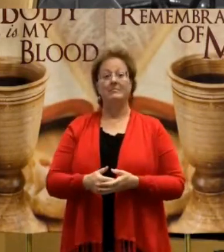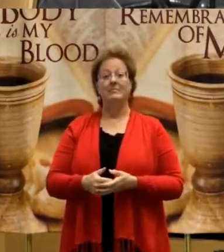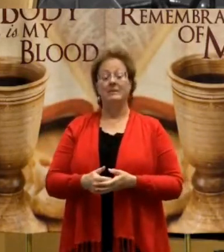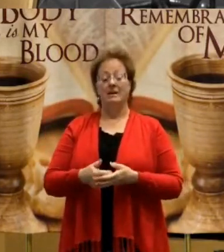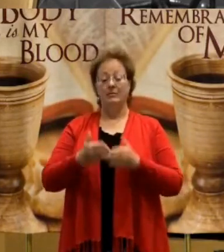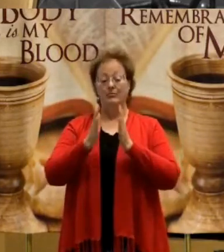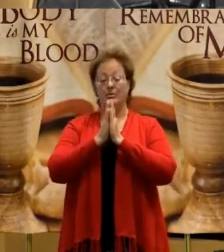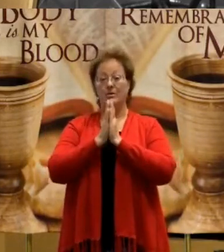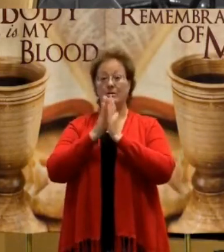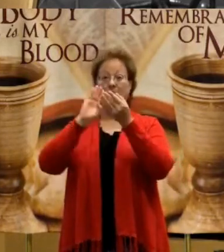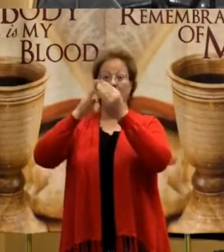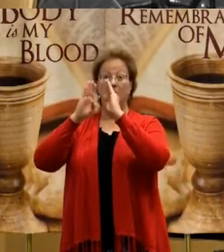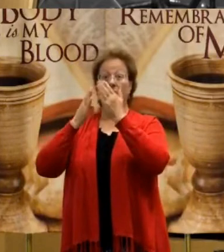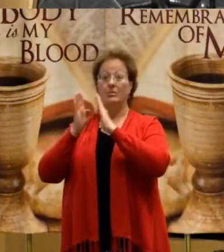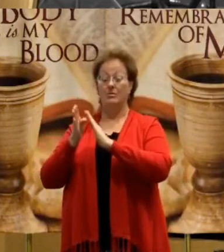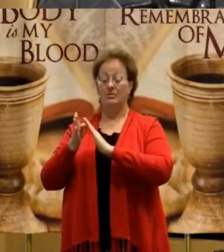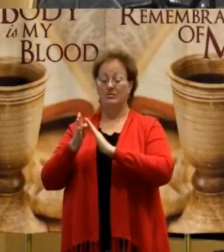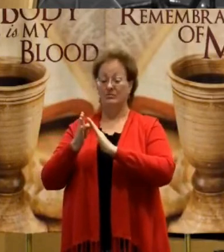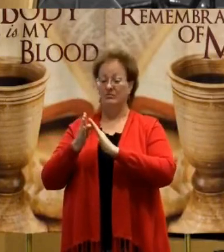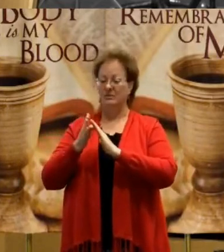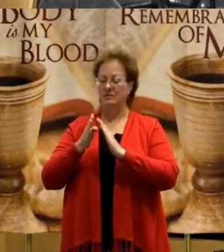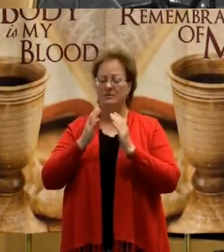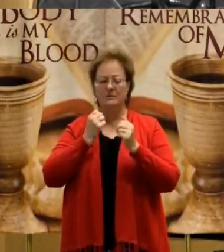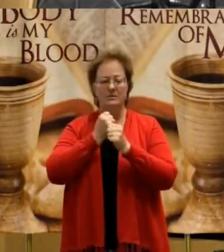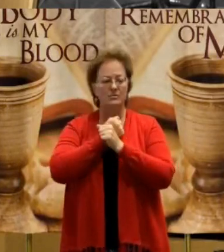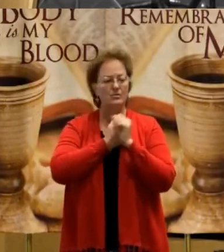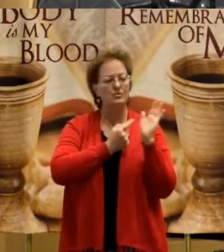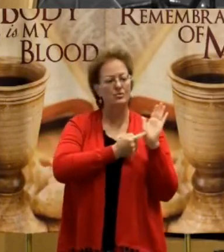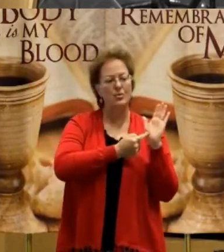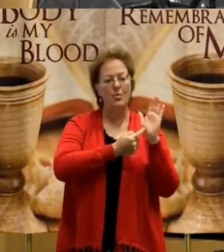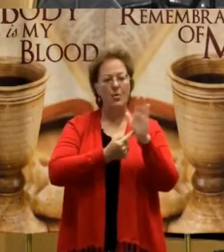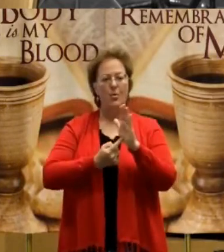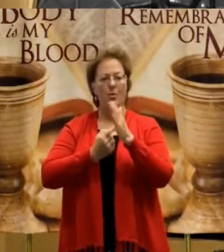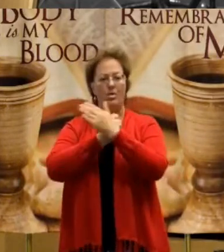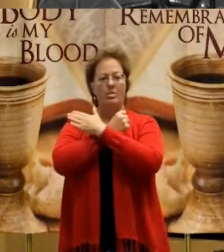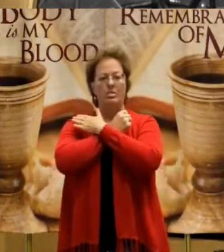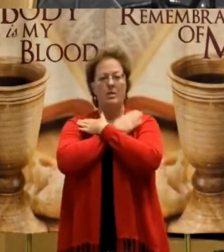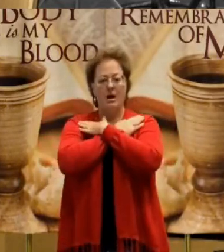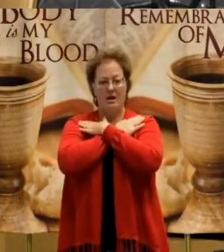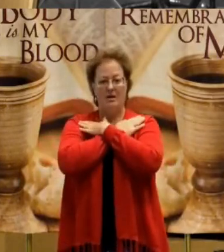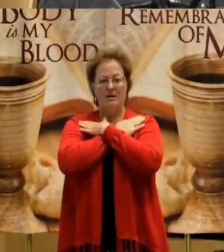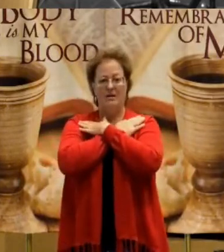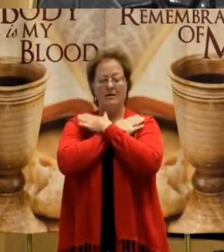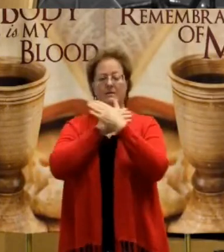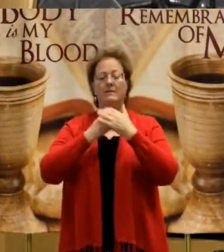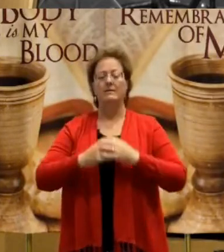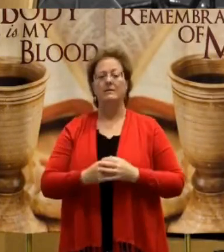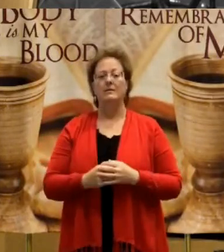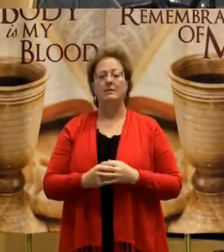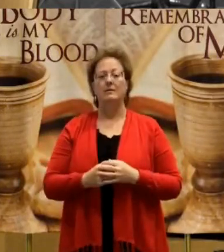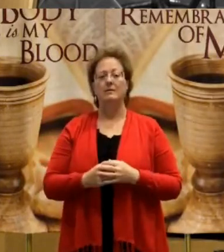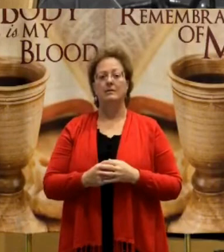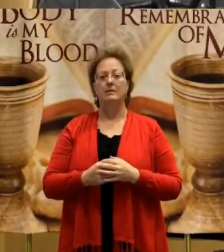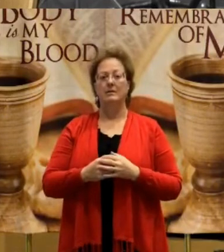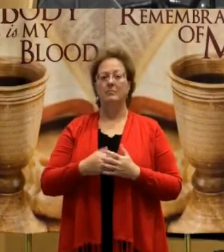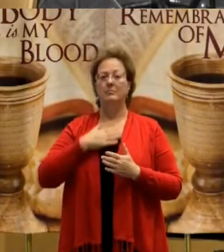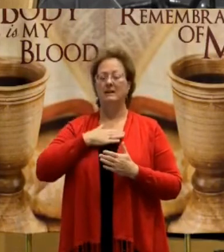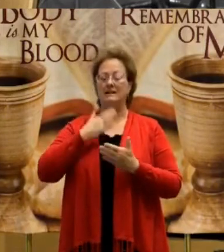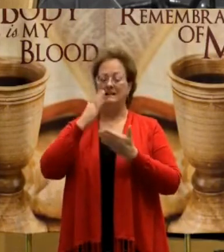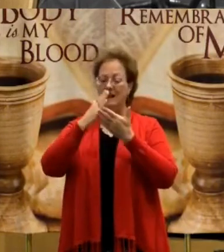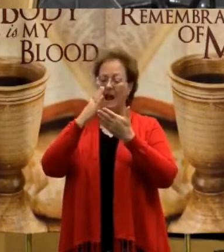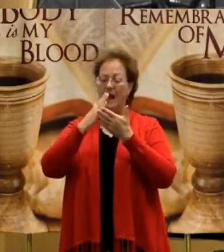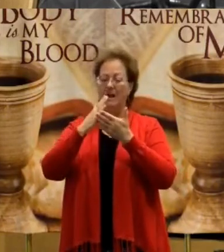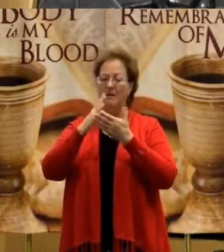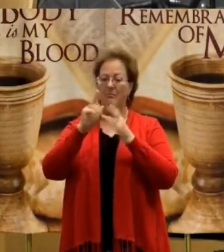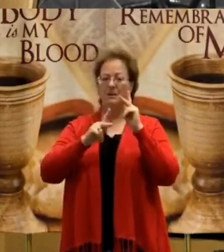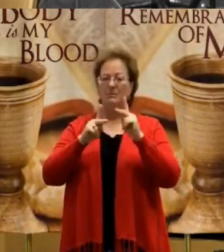fellow human beings and creations of yours, and not simply means to our ends. Bring an end to hoarding and